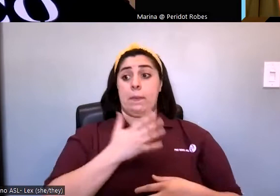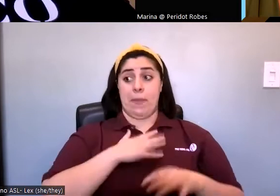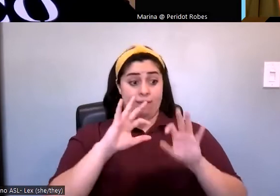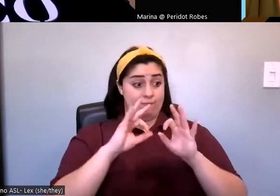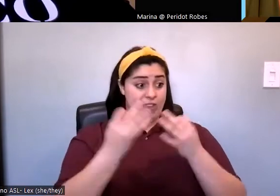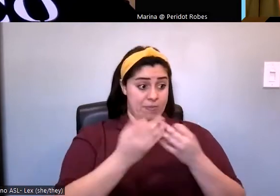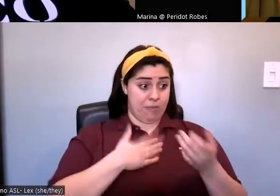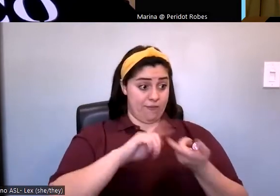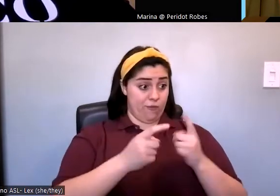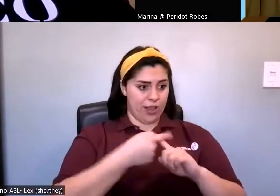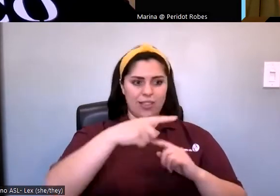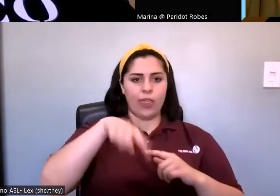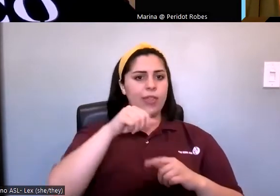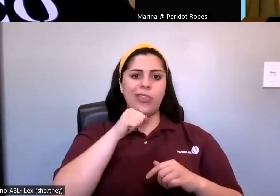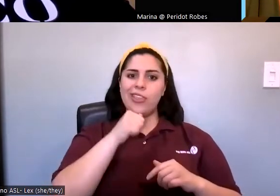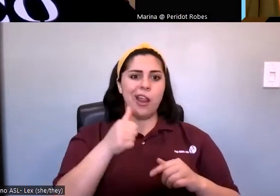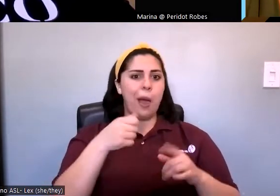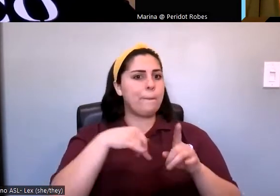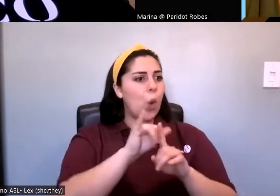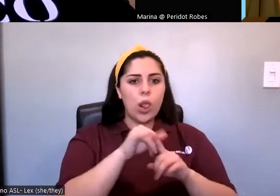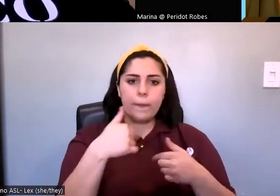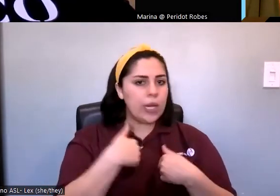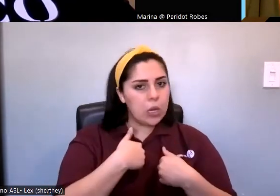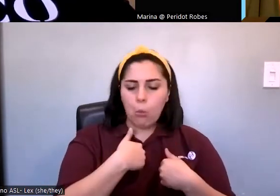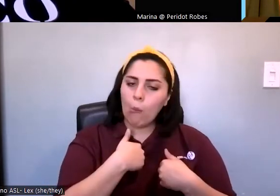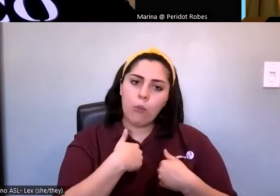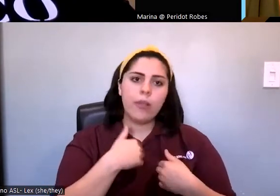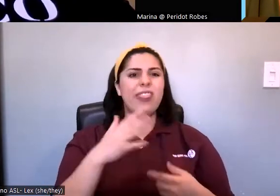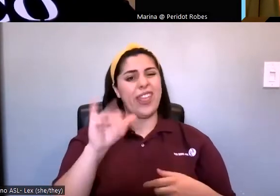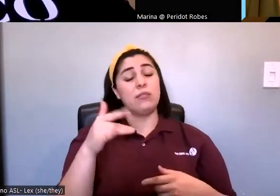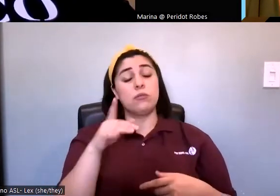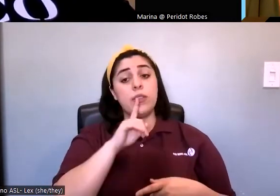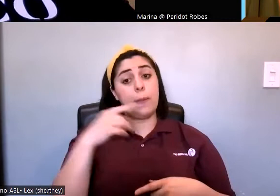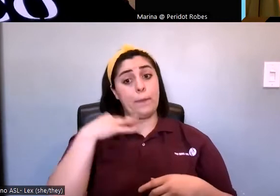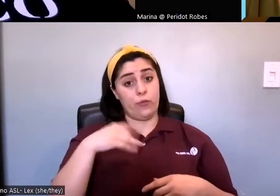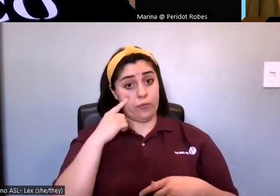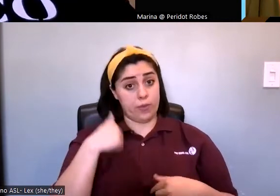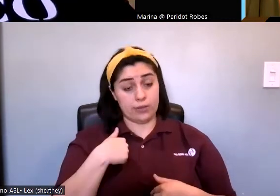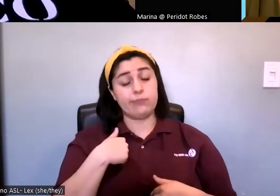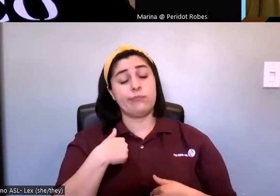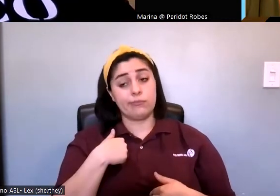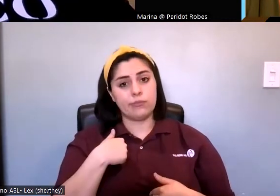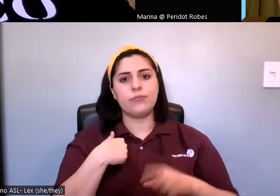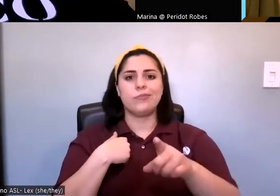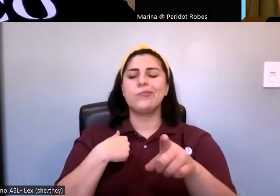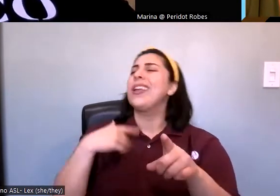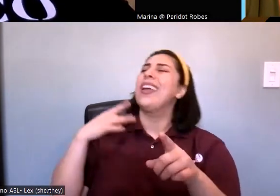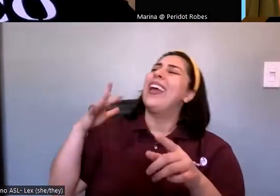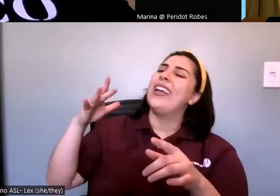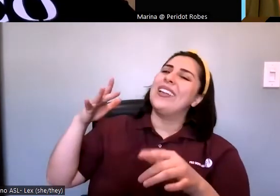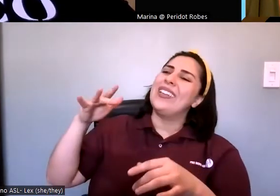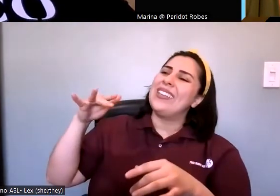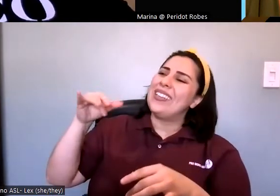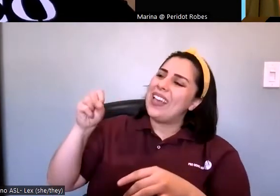my weight. You know, that's a privilege of mine. Yes. I mean, me personally, I don't even speak to